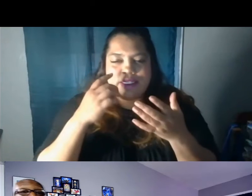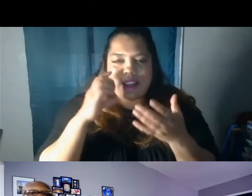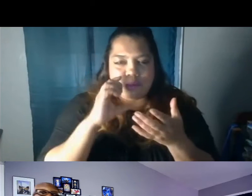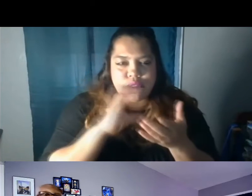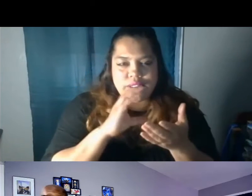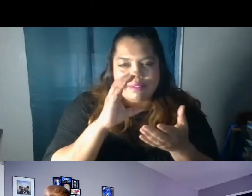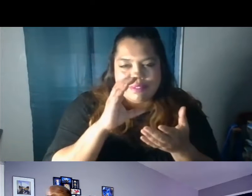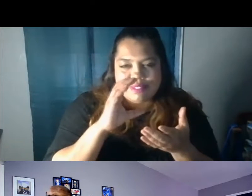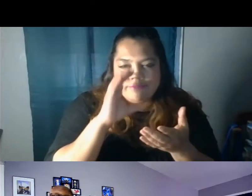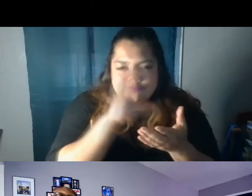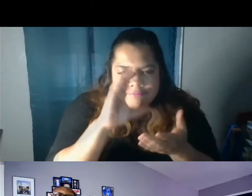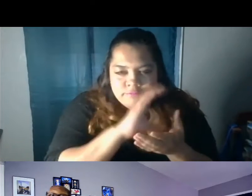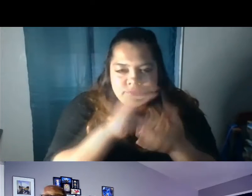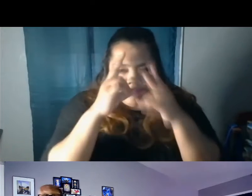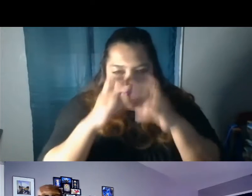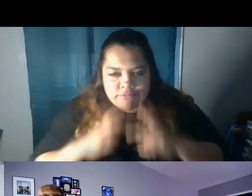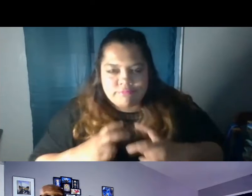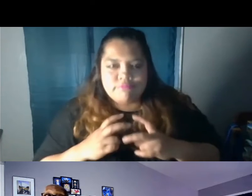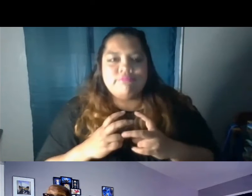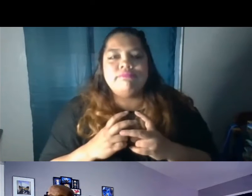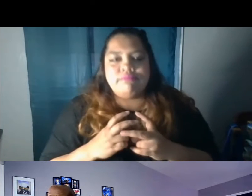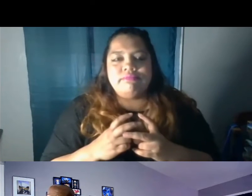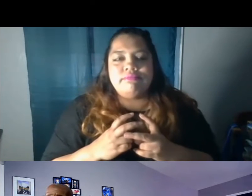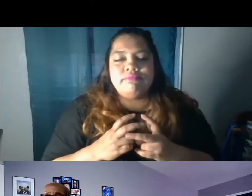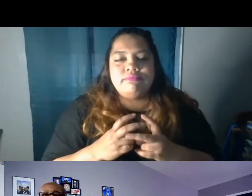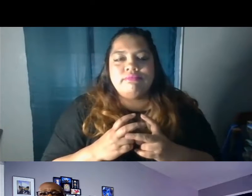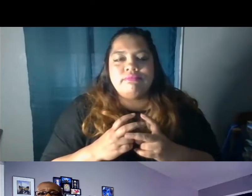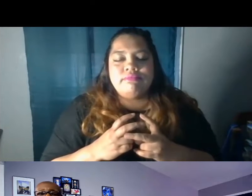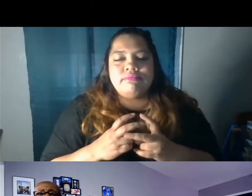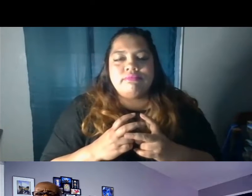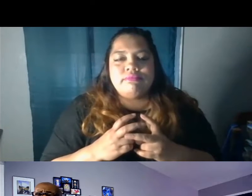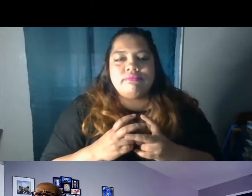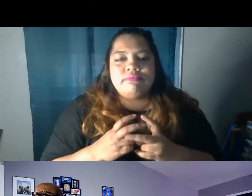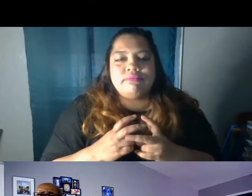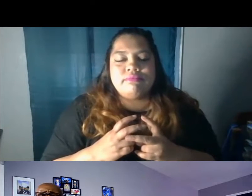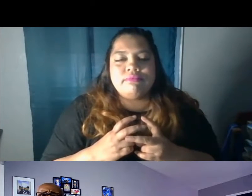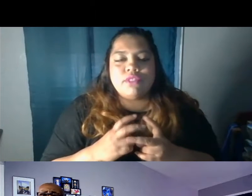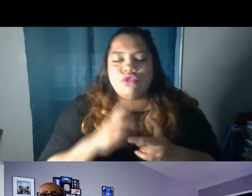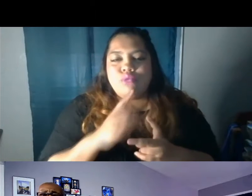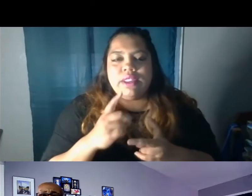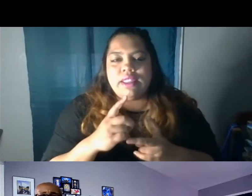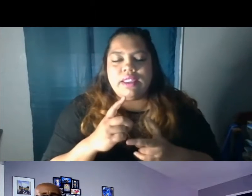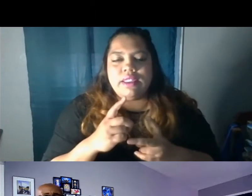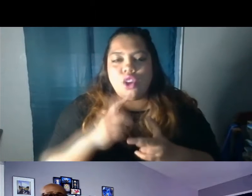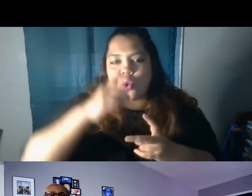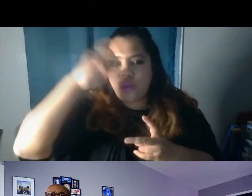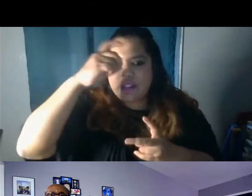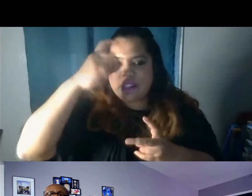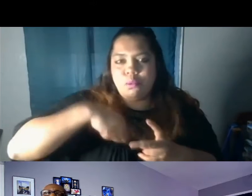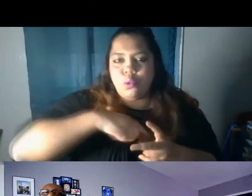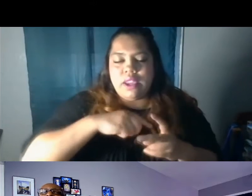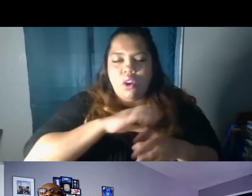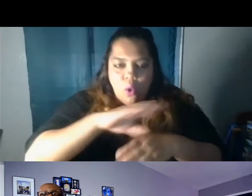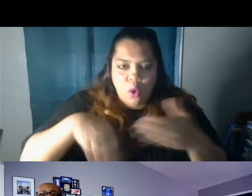Beginning March 16th, 7 to 9 p.m. for 4 weeks, Spiritual Rebel,